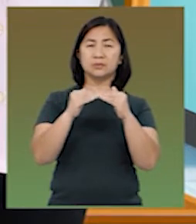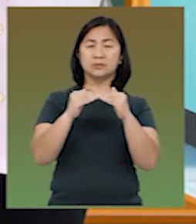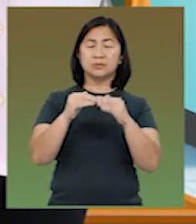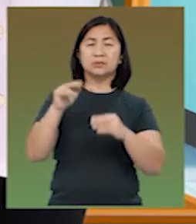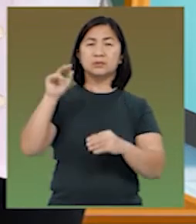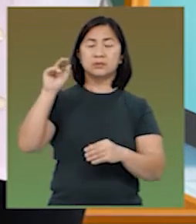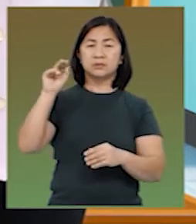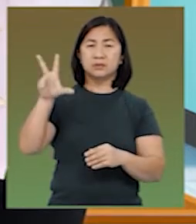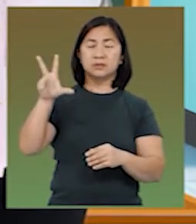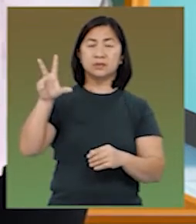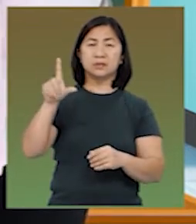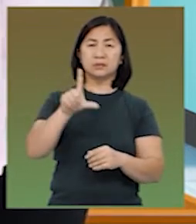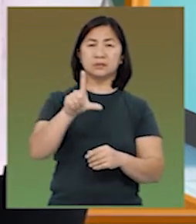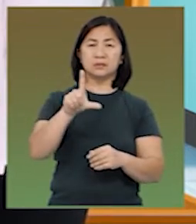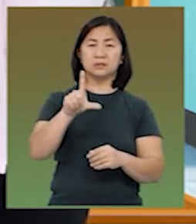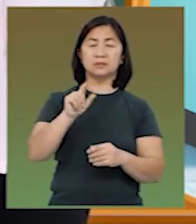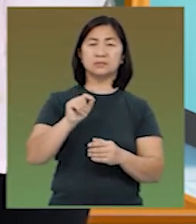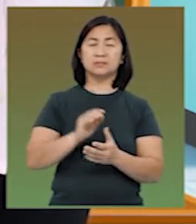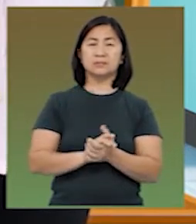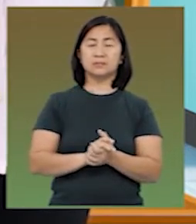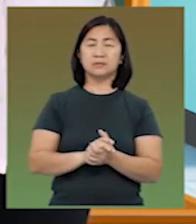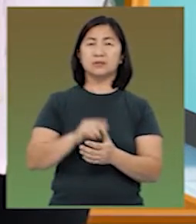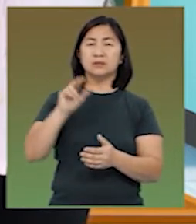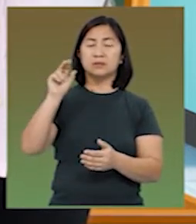to 3 liters.